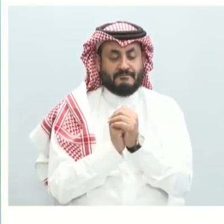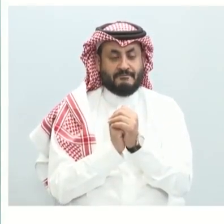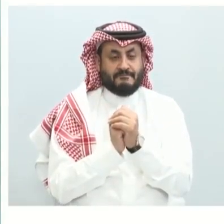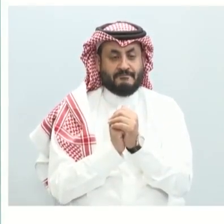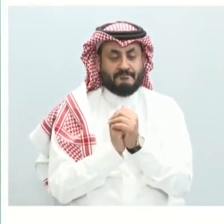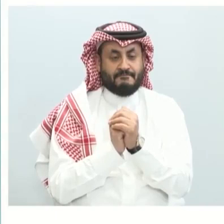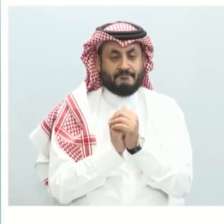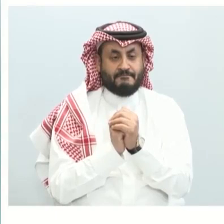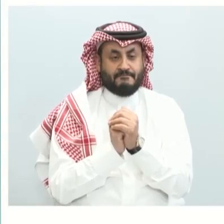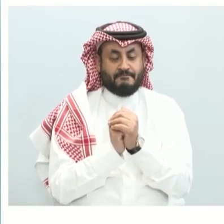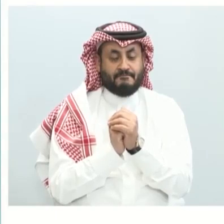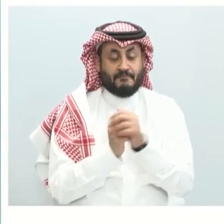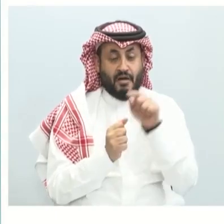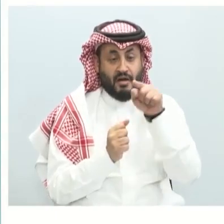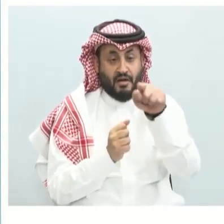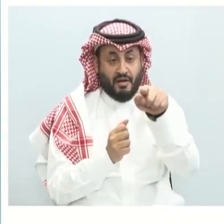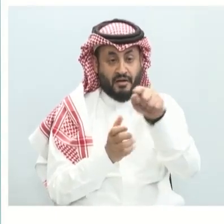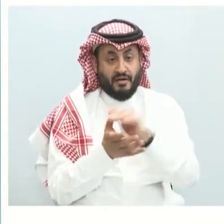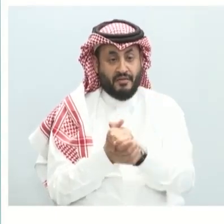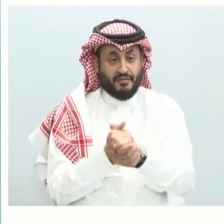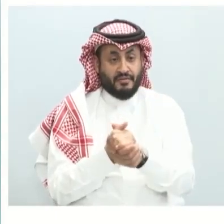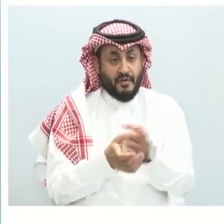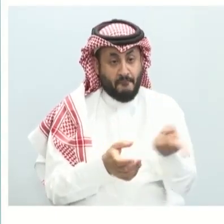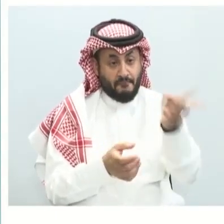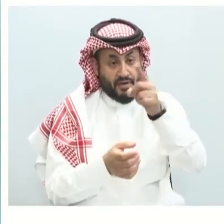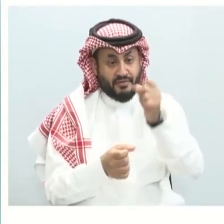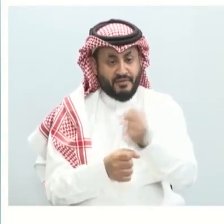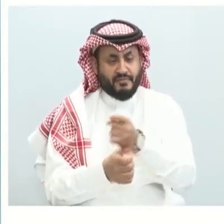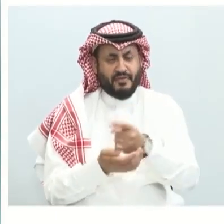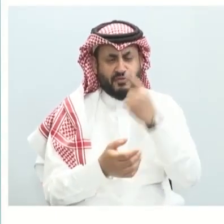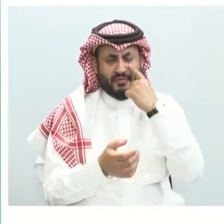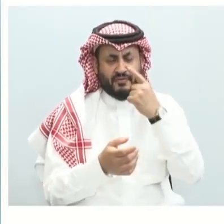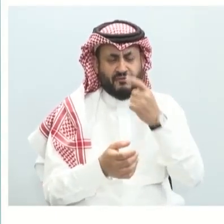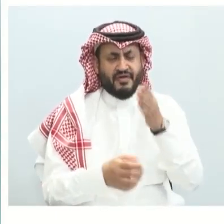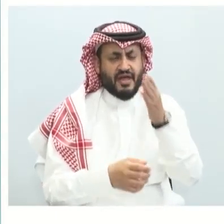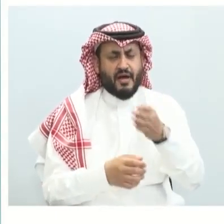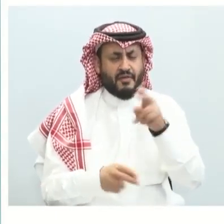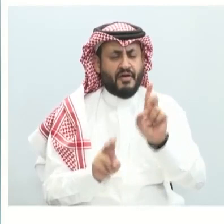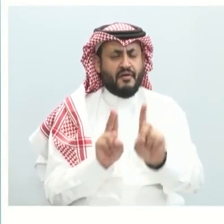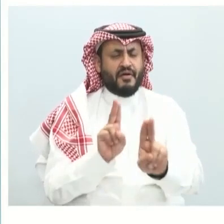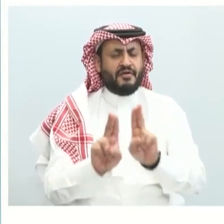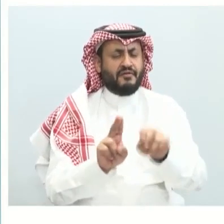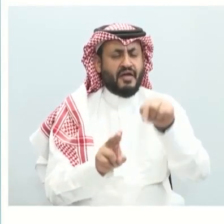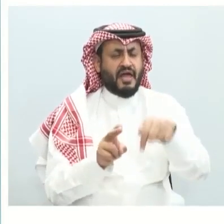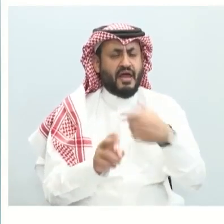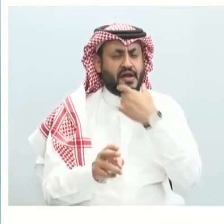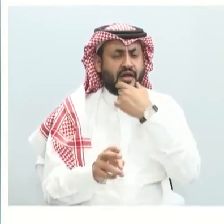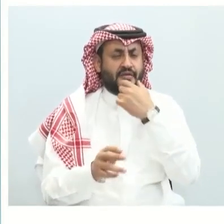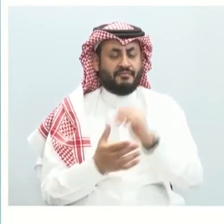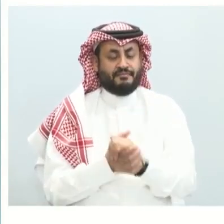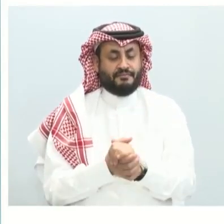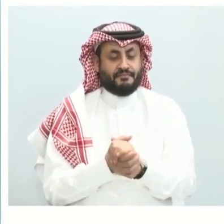Number two, you are going to watch camel races in Riyadh.